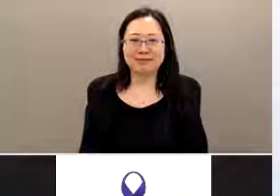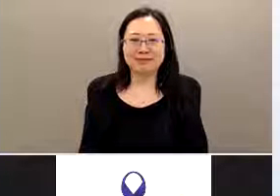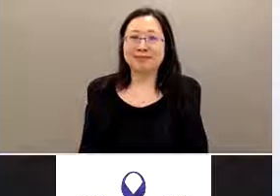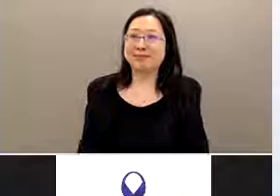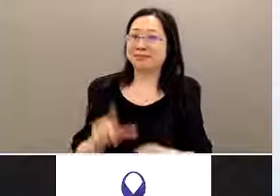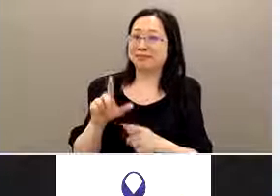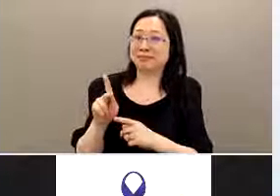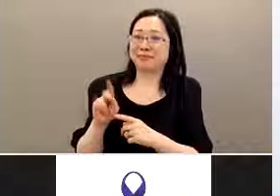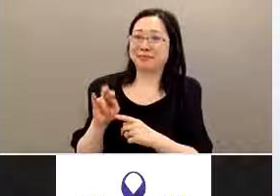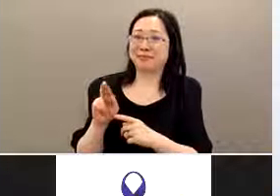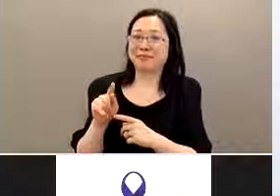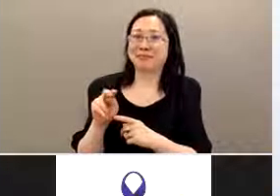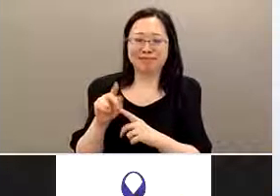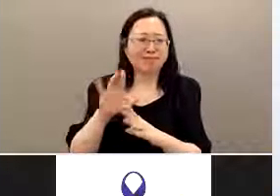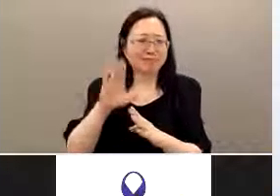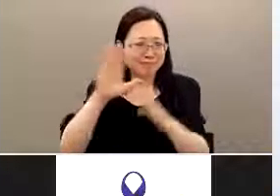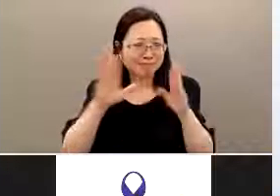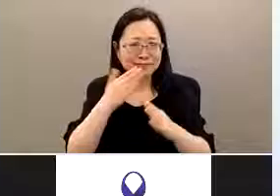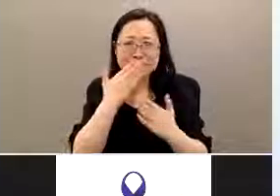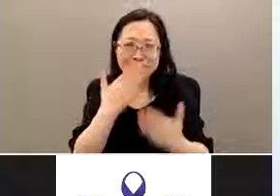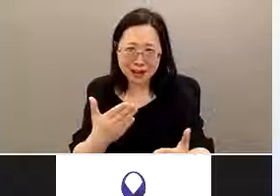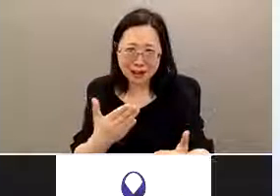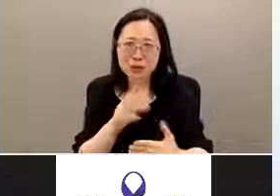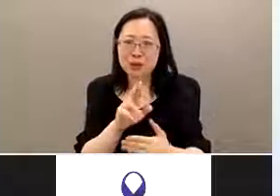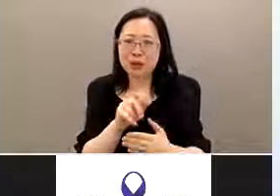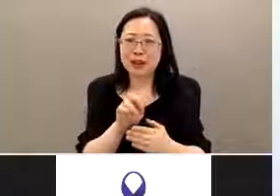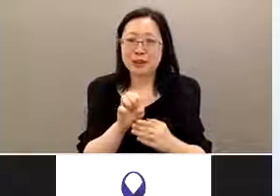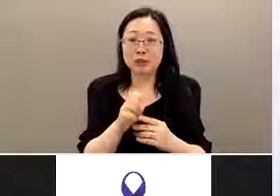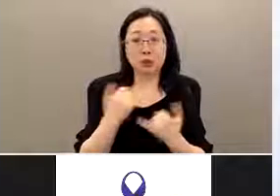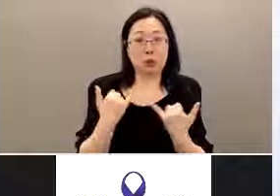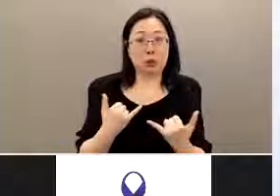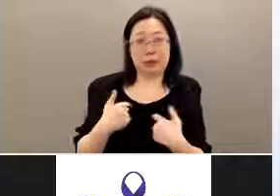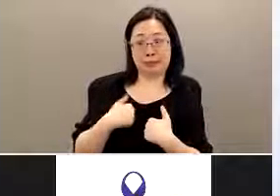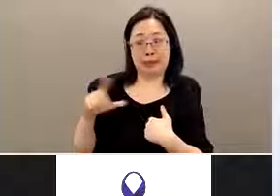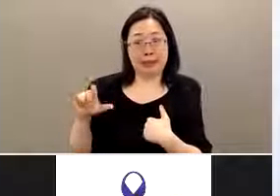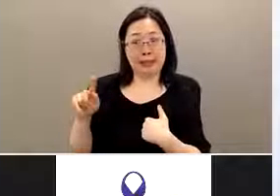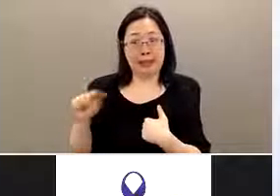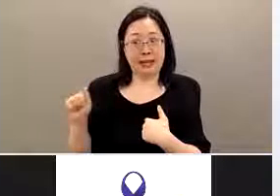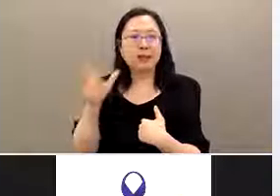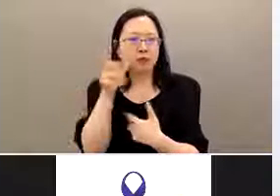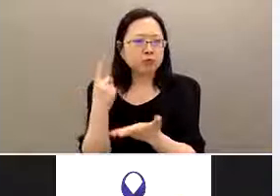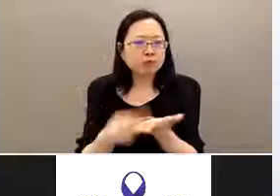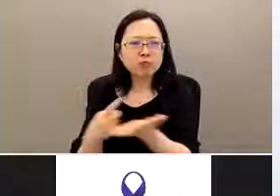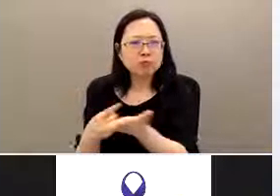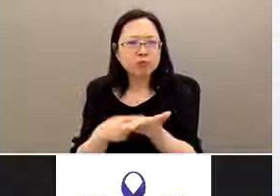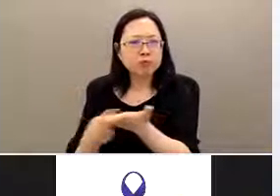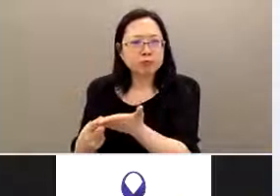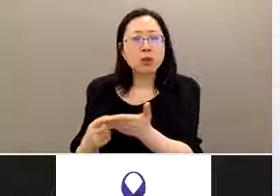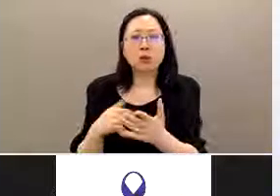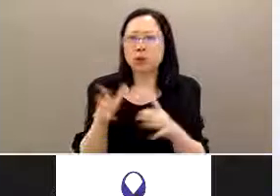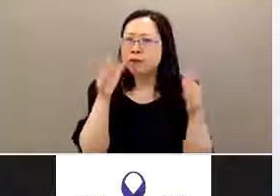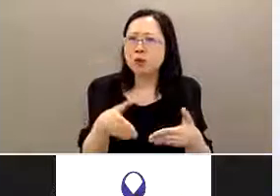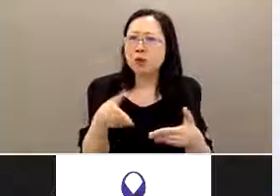So thank you, Rayanne. And today, Lisa Francis and I will be discussing what has been happening with the Seniors Anti-Bullying